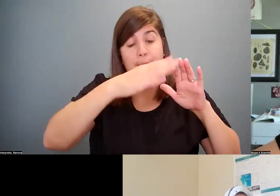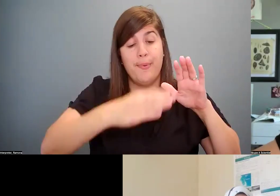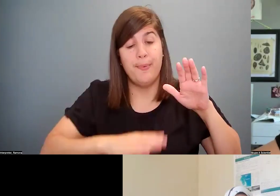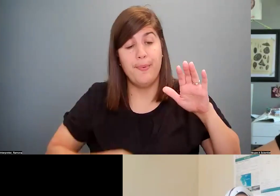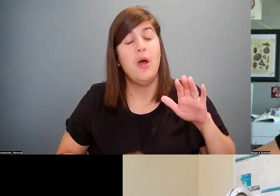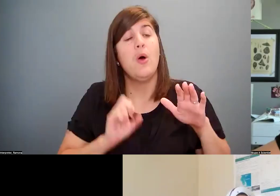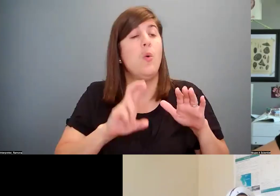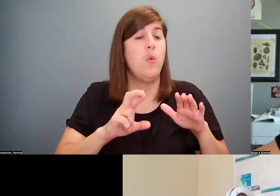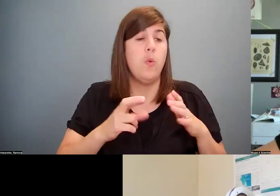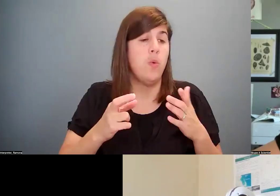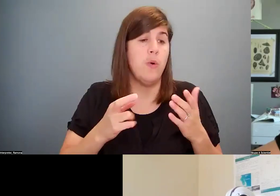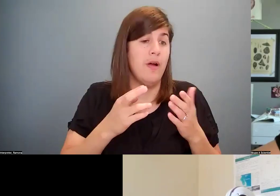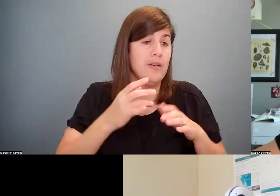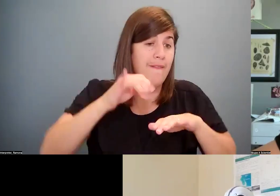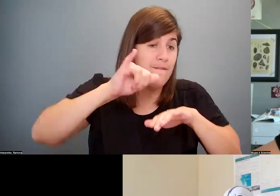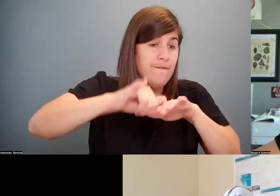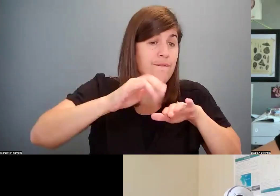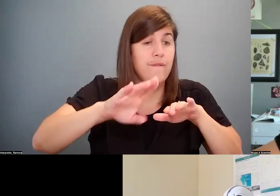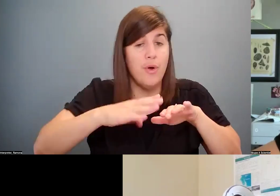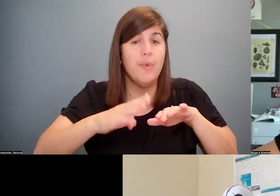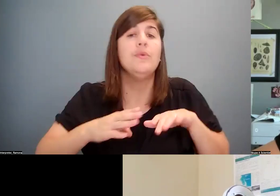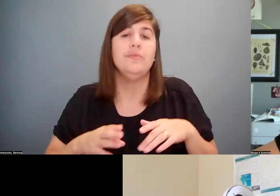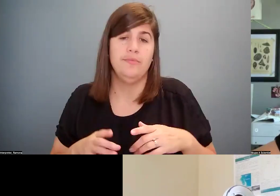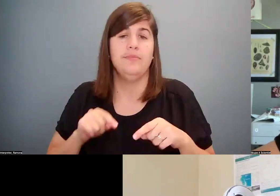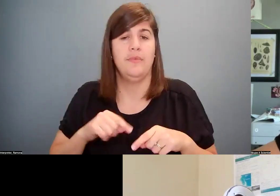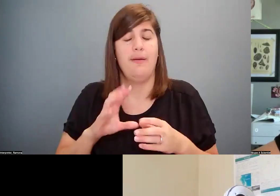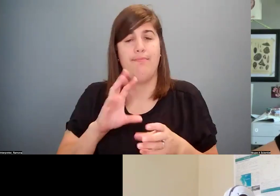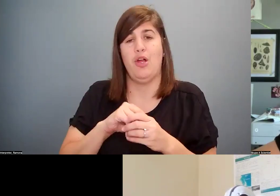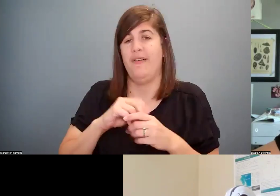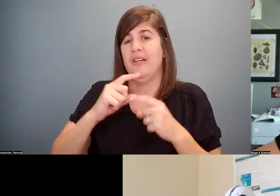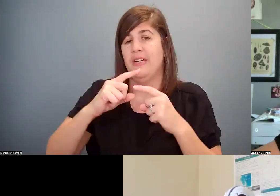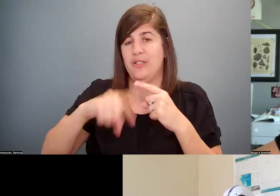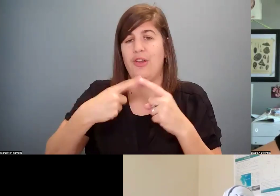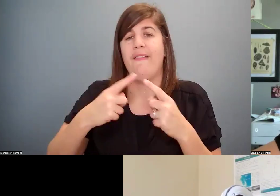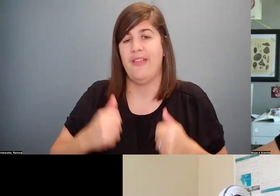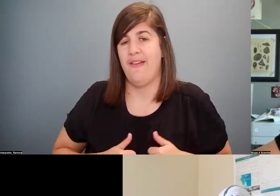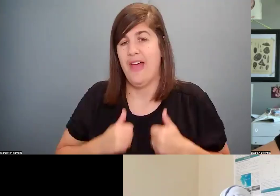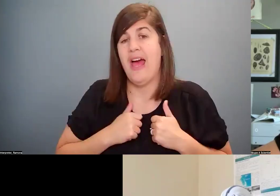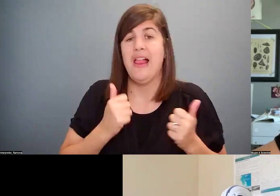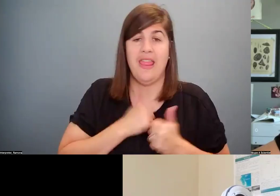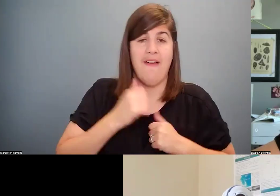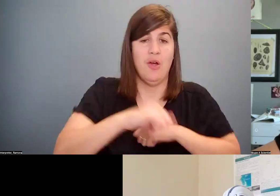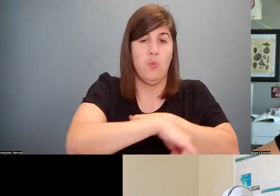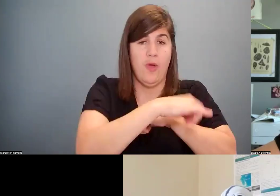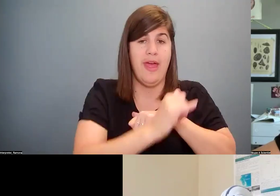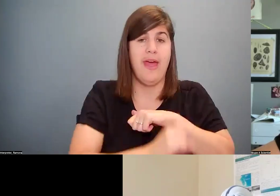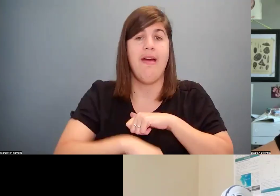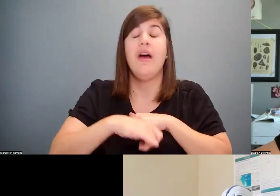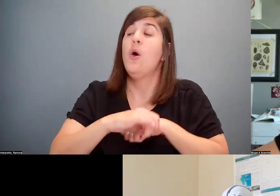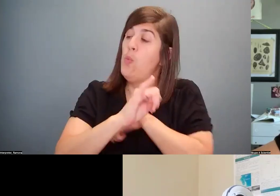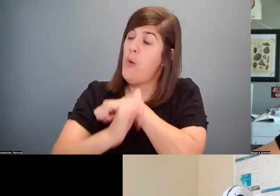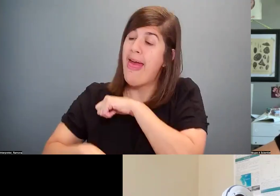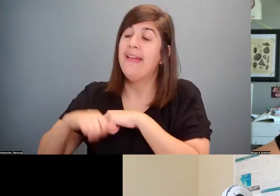question. So this is all part of the circle of life. As a whale biologist, I do love when whales live, but whales dying is actually really,